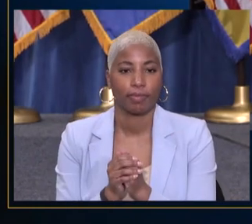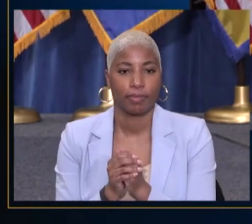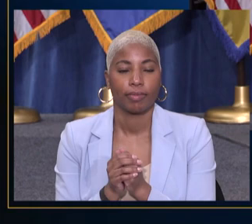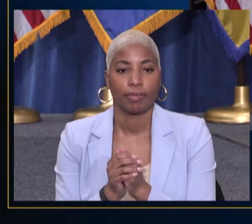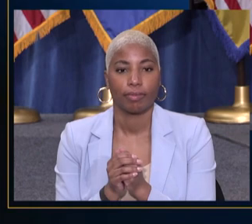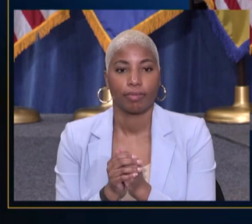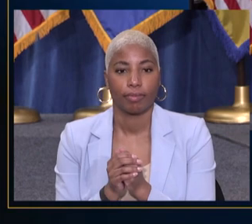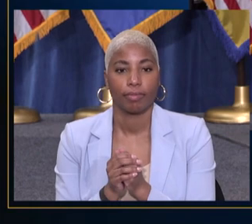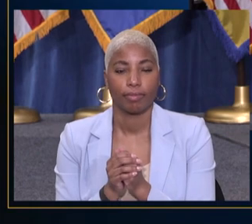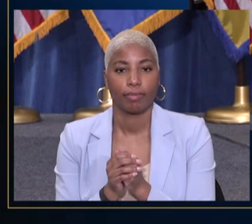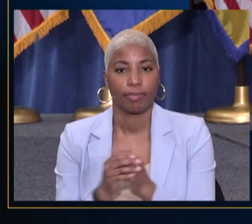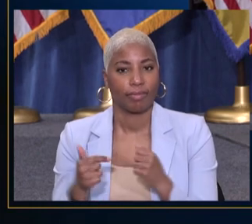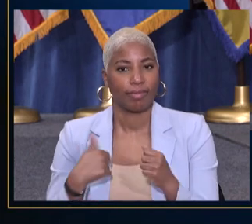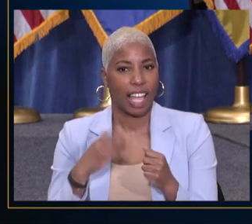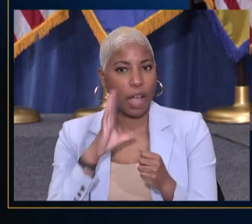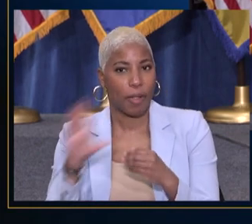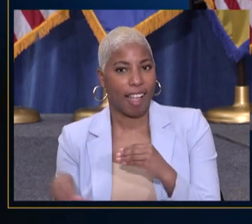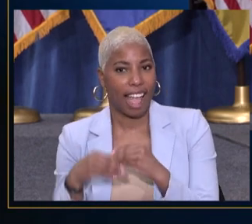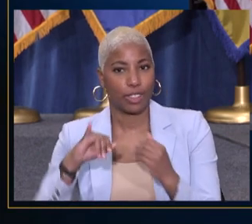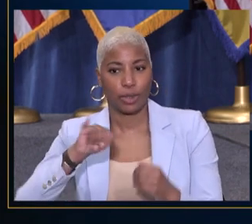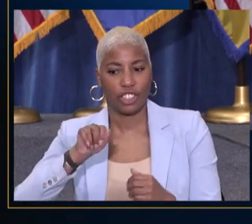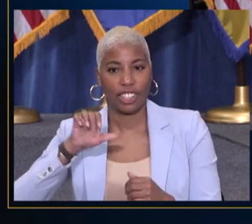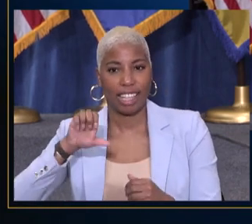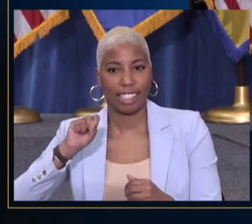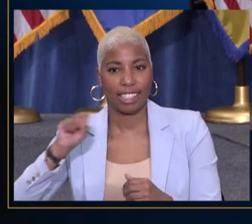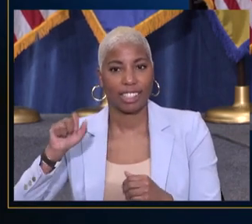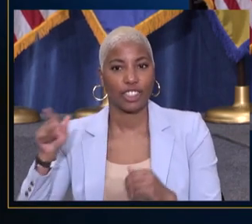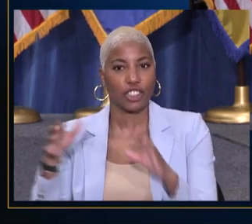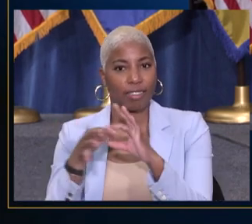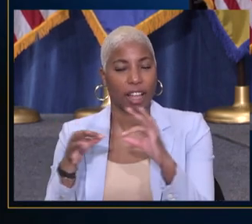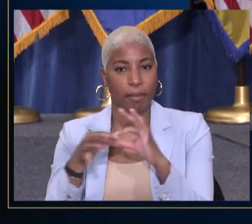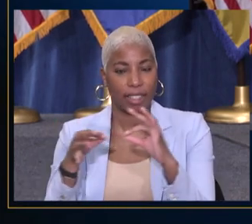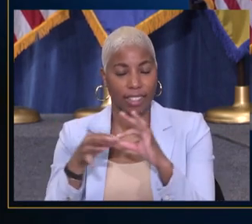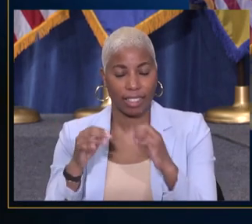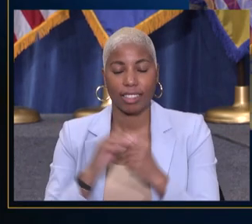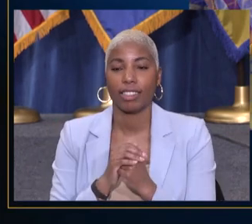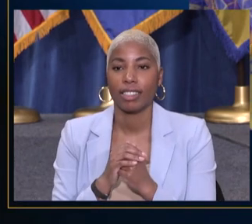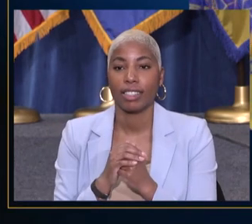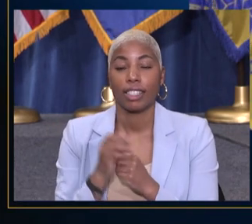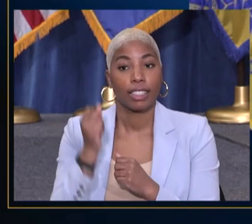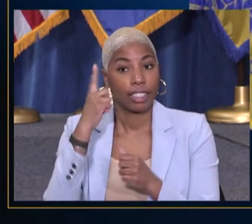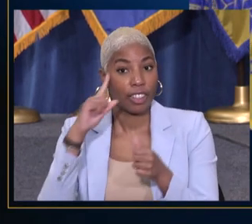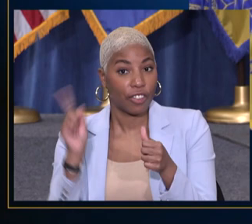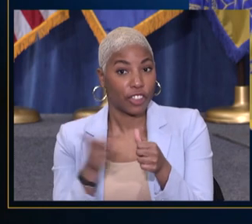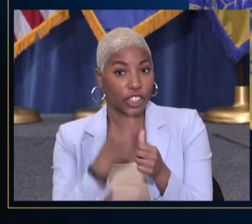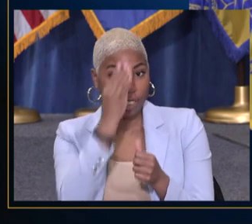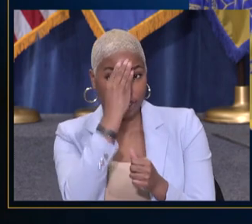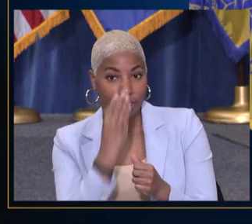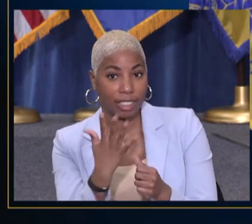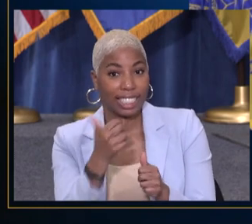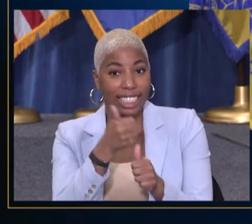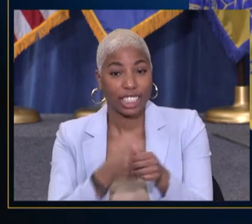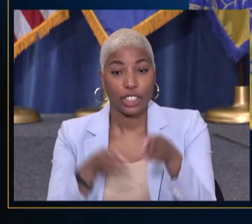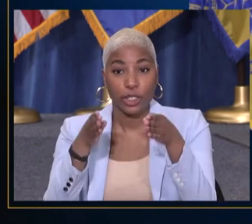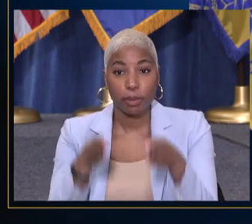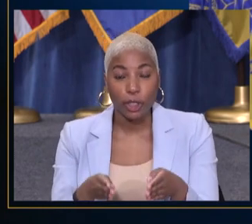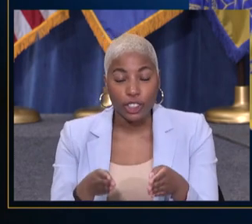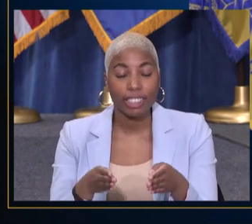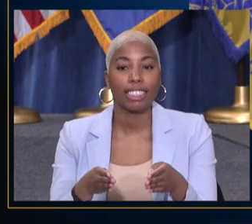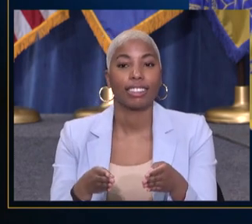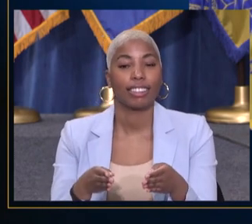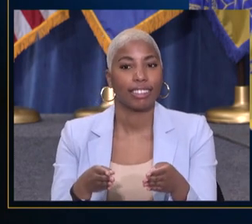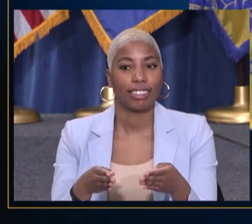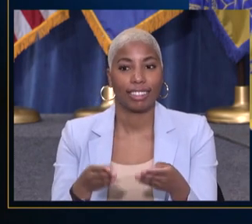going to pick up on what Jess mentioned about our travels. But first, I have to say to each and every one of you who gave me a chance